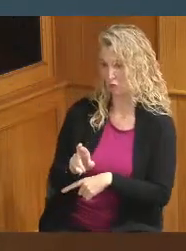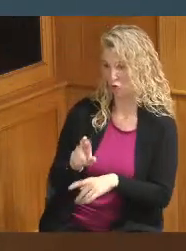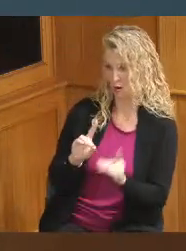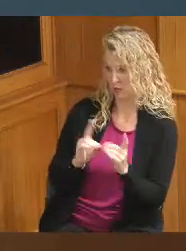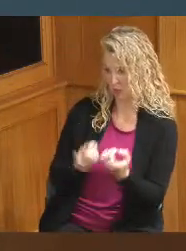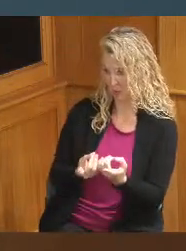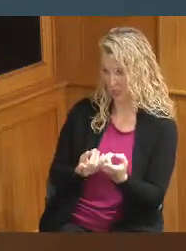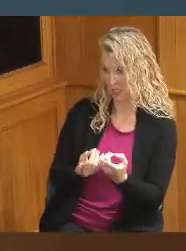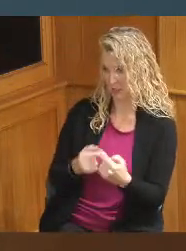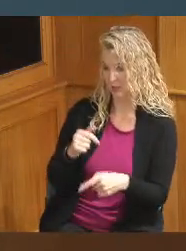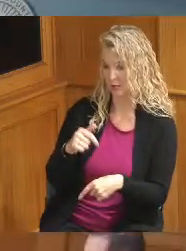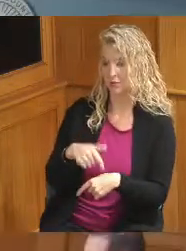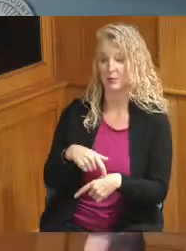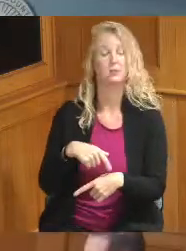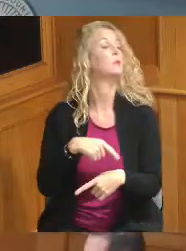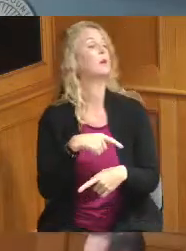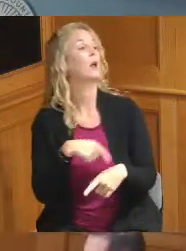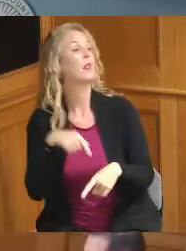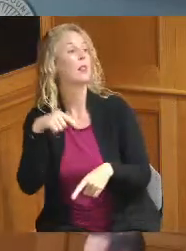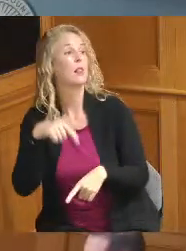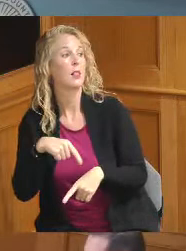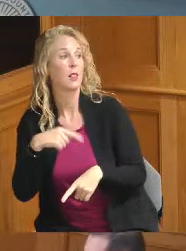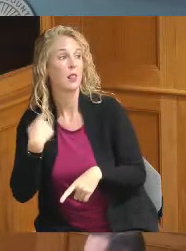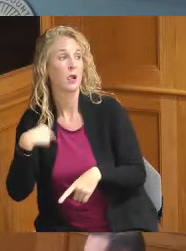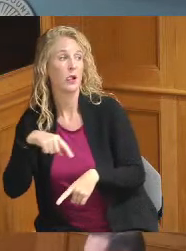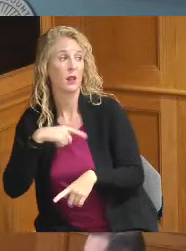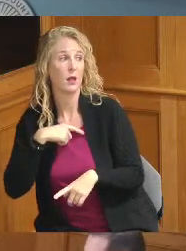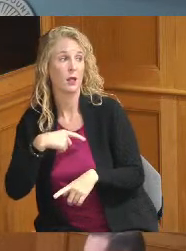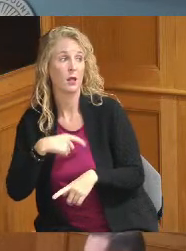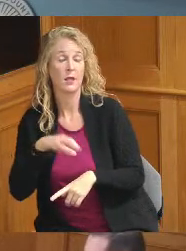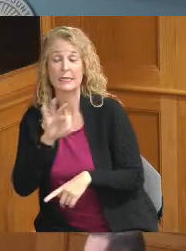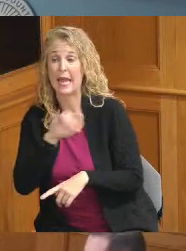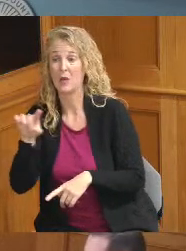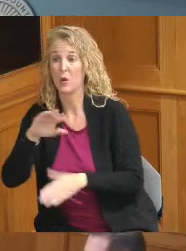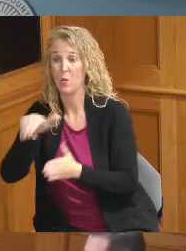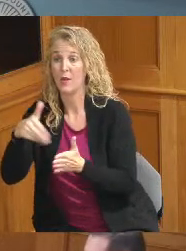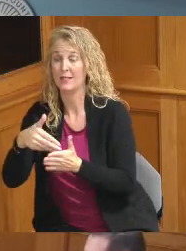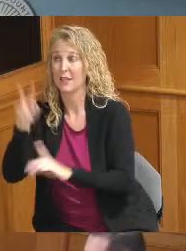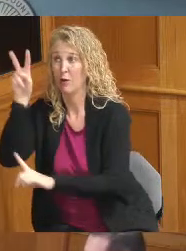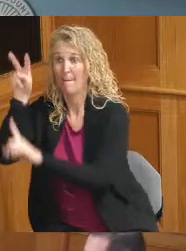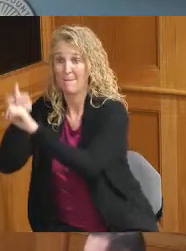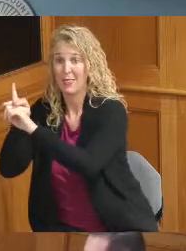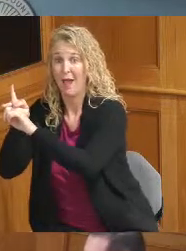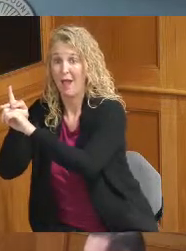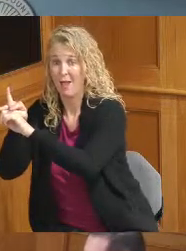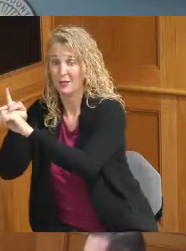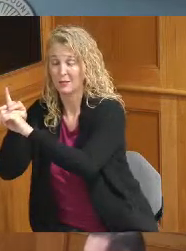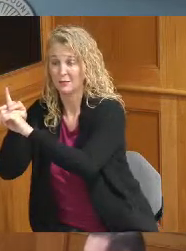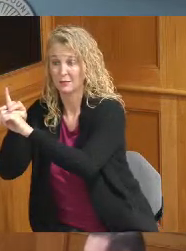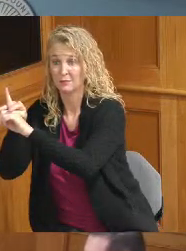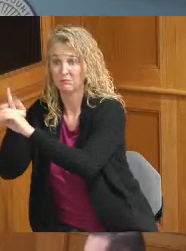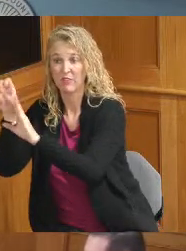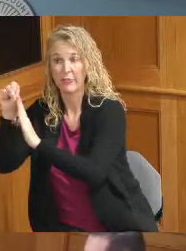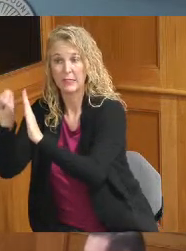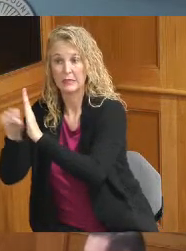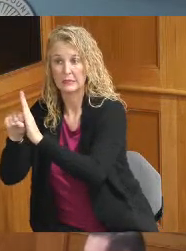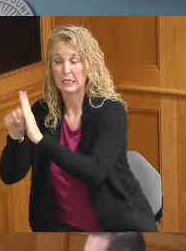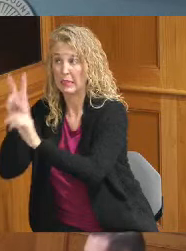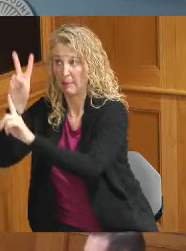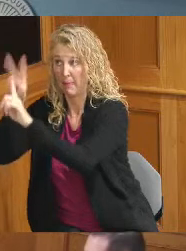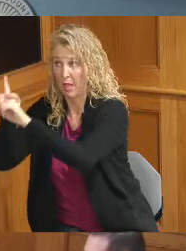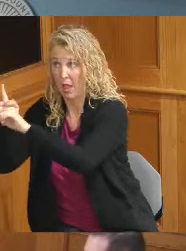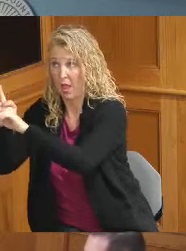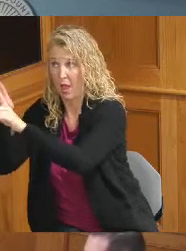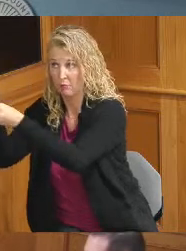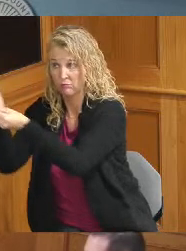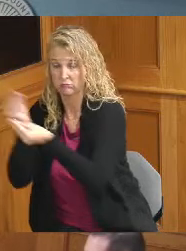system. This was a grant. It was applied for directly from the 911 center. For Andy Knapp, I think, led the application process for